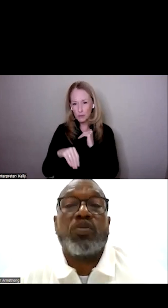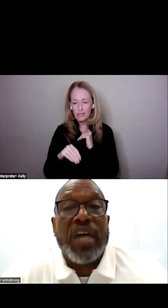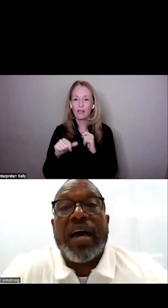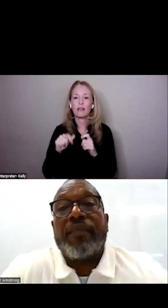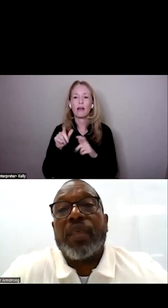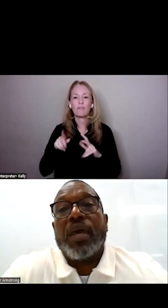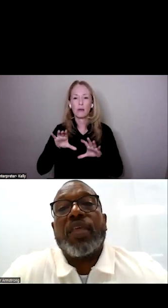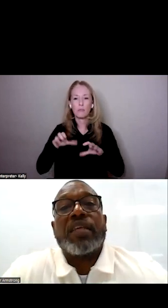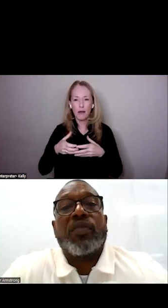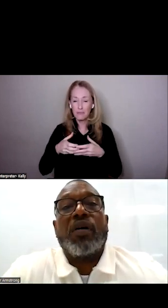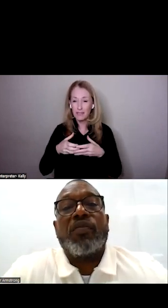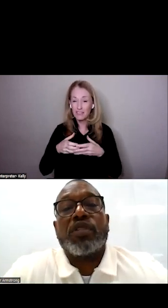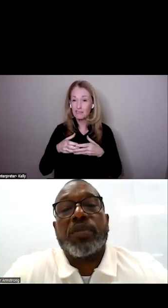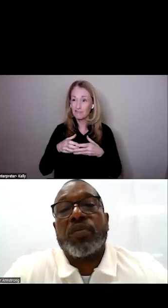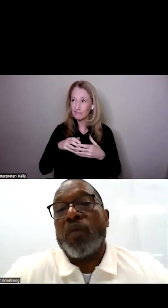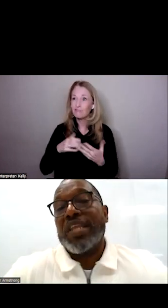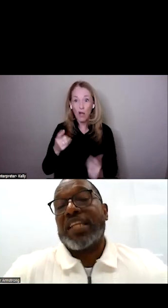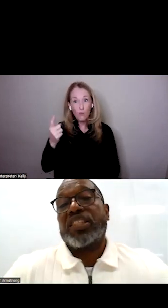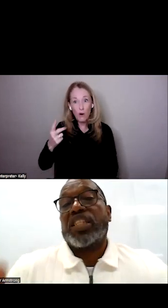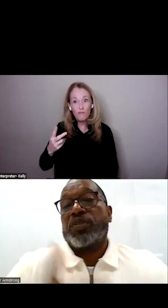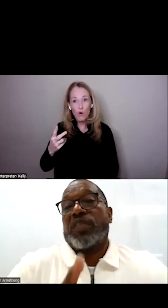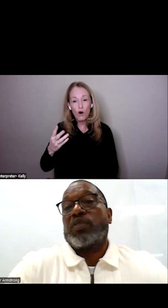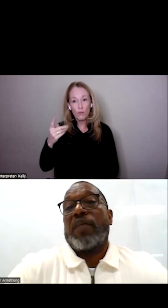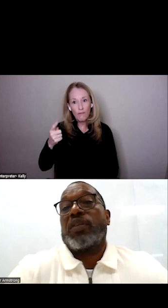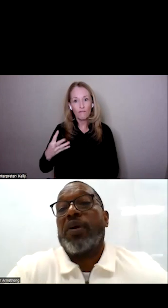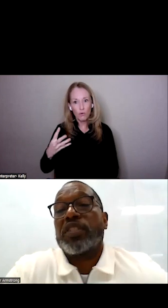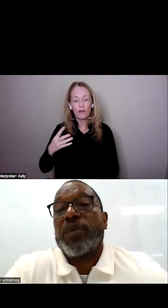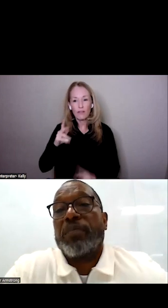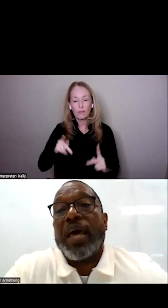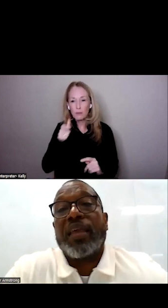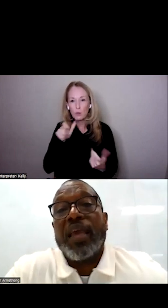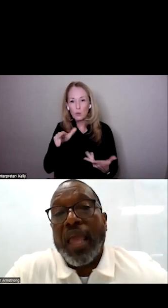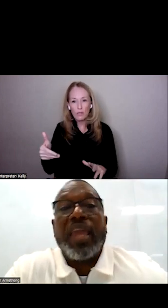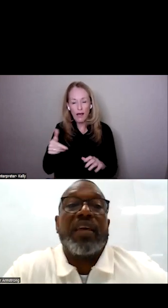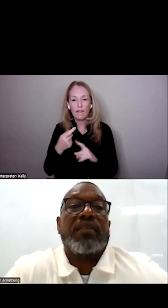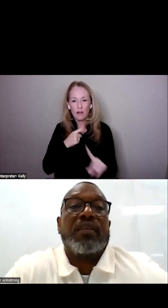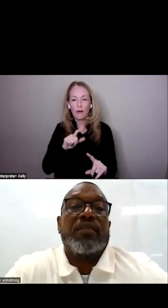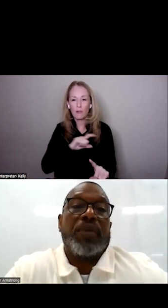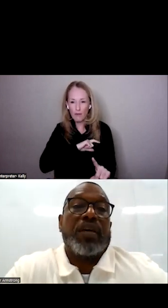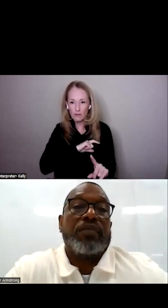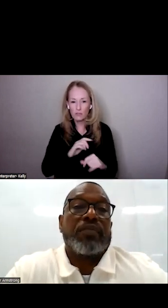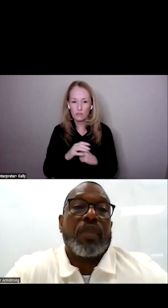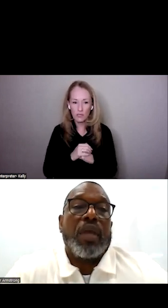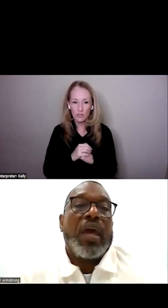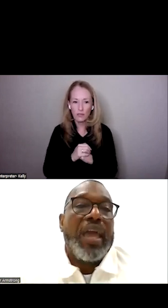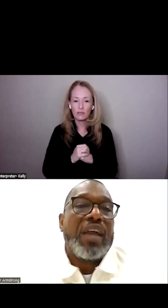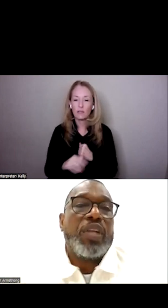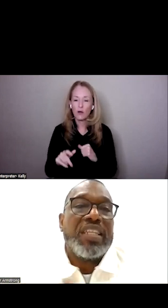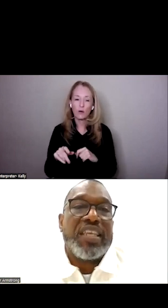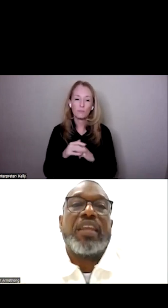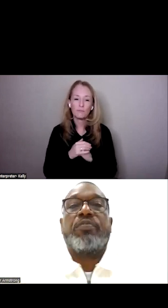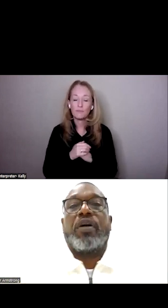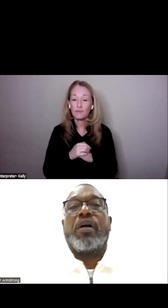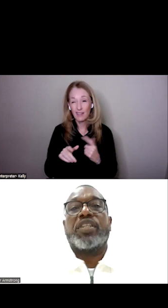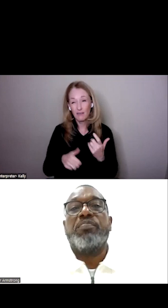of those who die at the hands of law enforcement, with over 96% of those African Americans being Black and male.